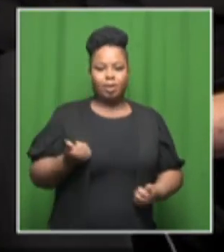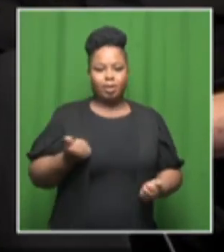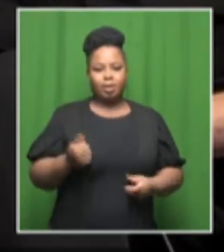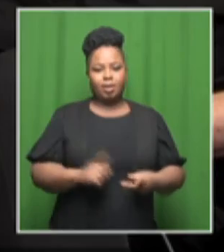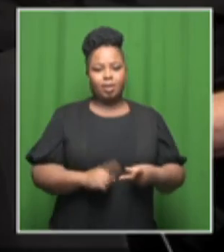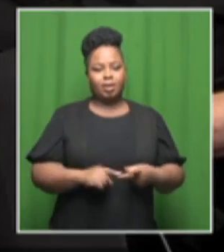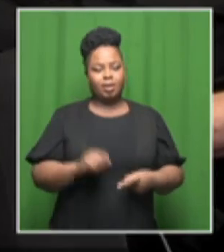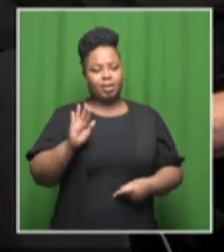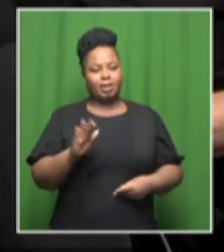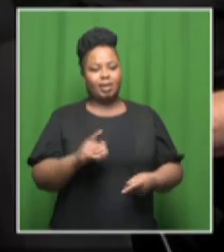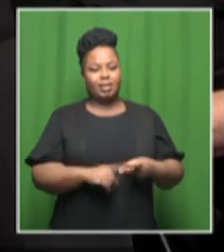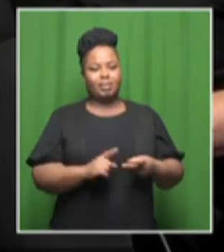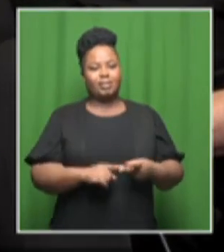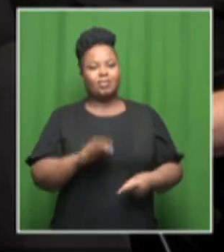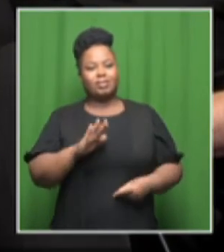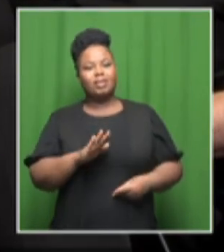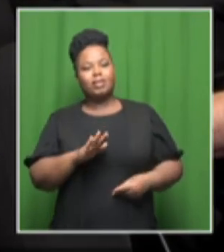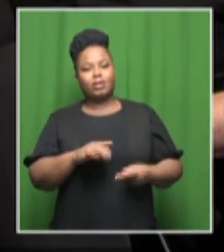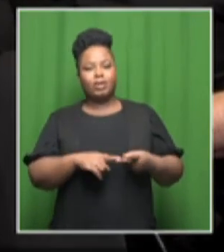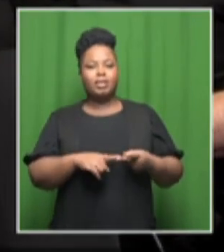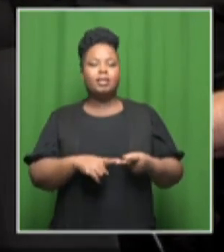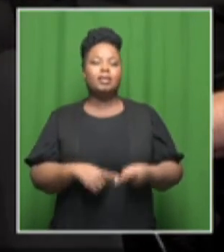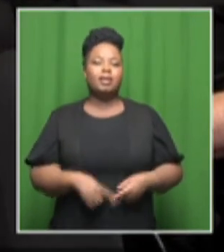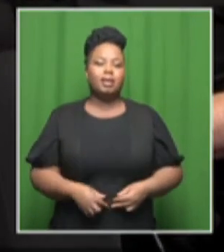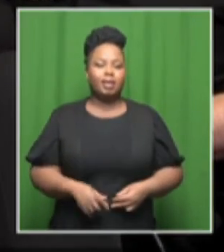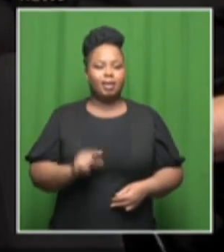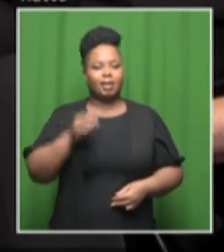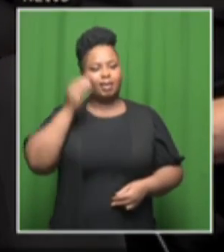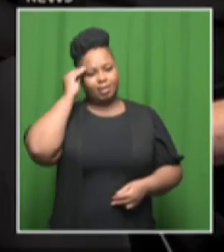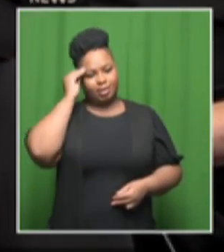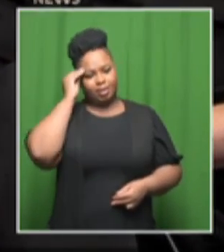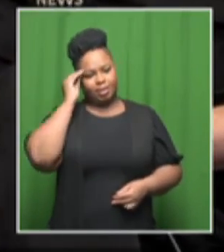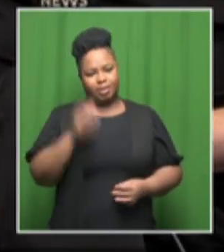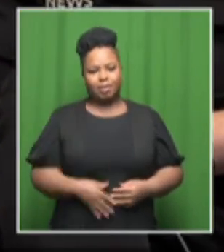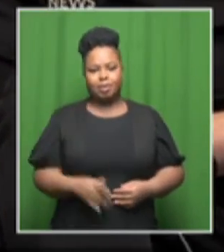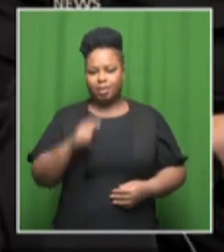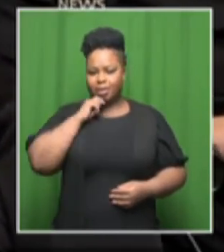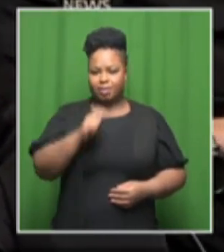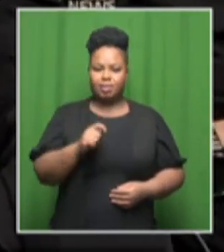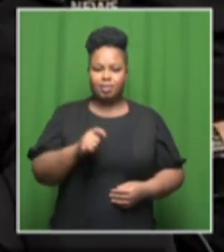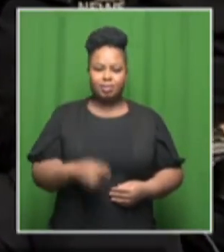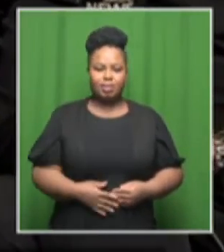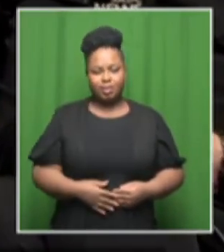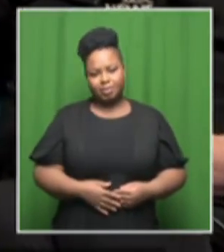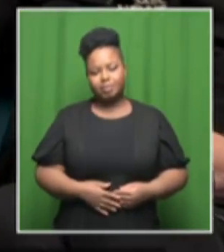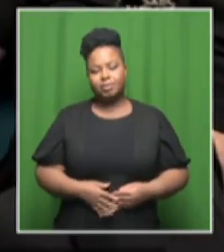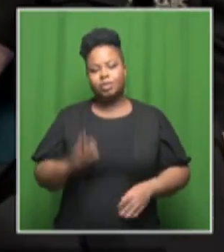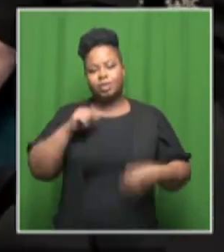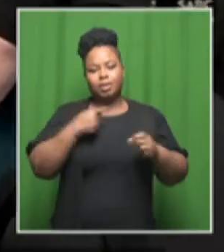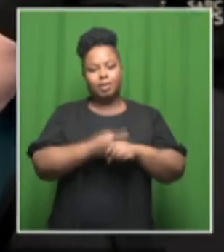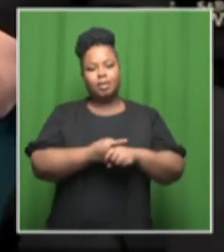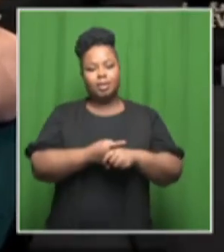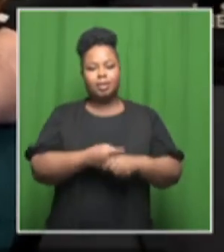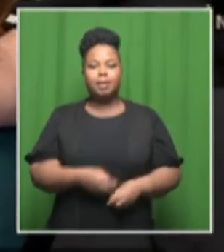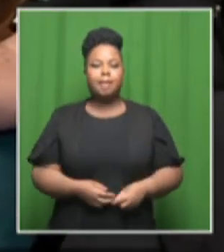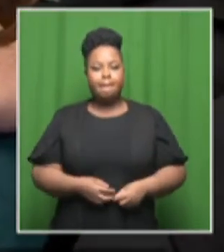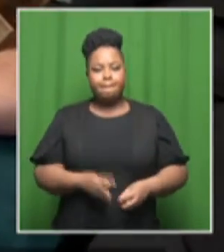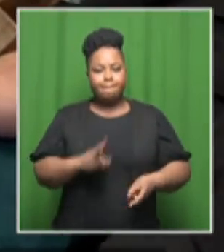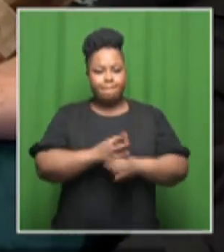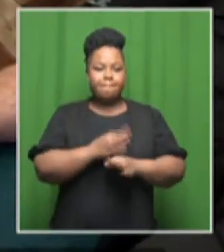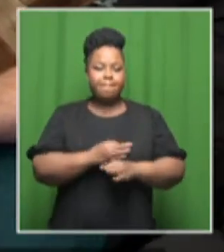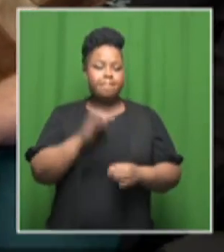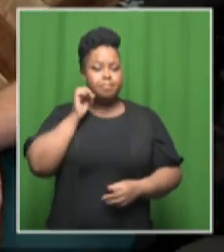hormones. That's another story altogether. But so interesting, and it really is, especially when you're talking to parents that are going through